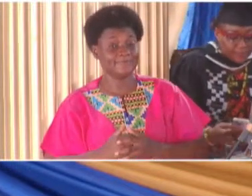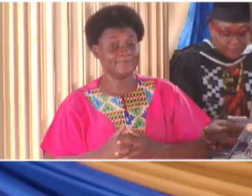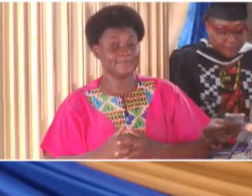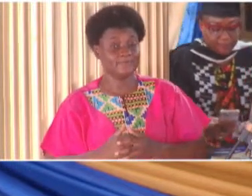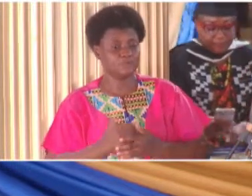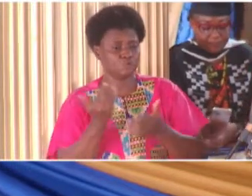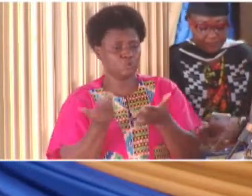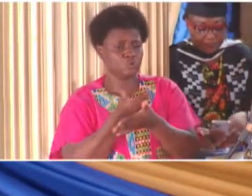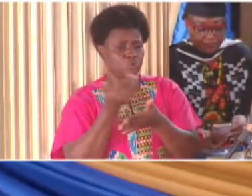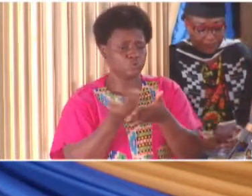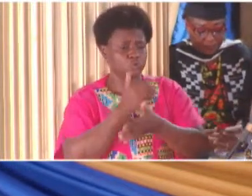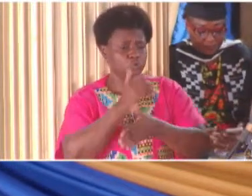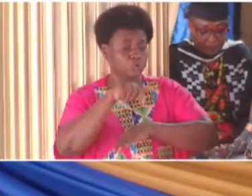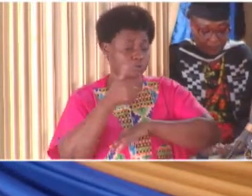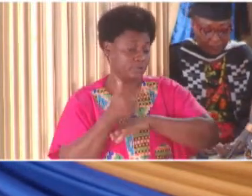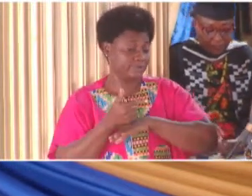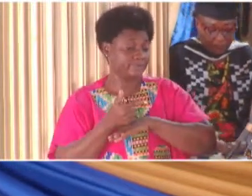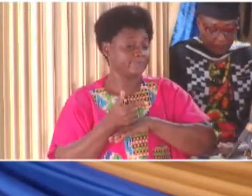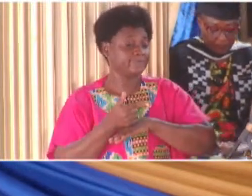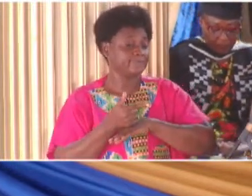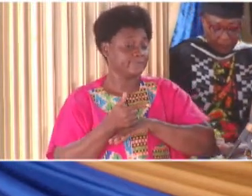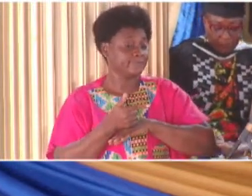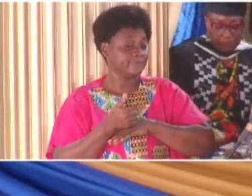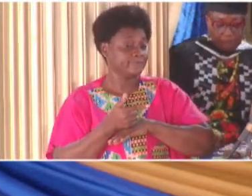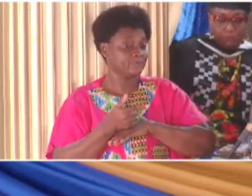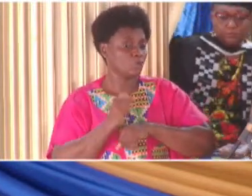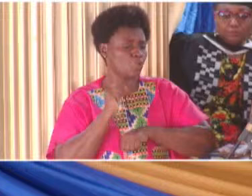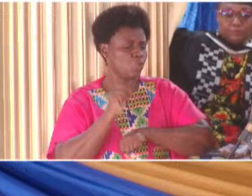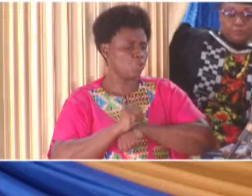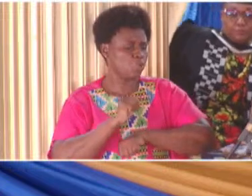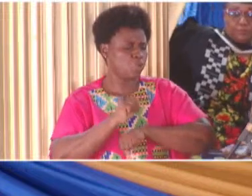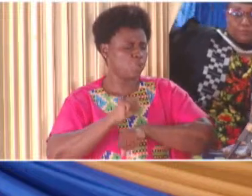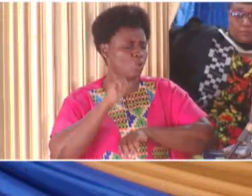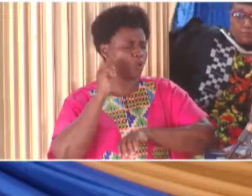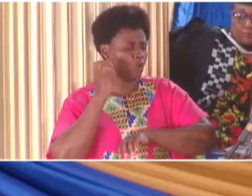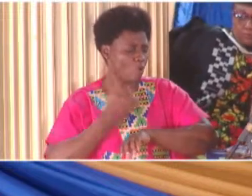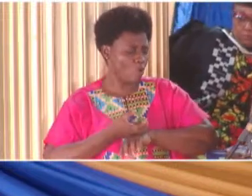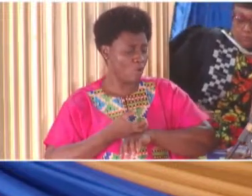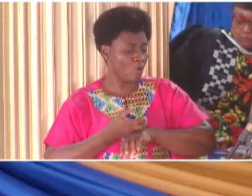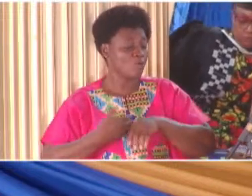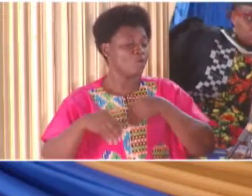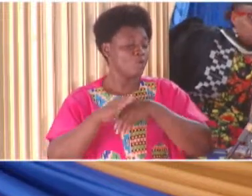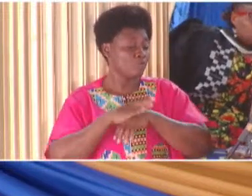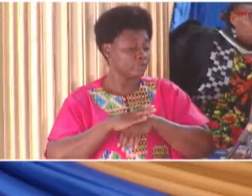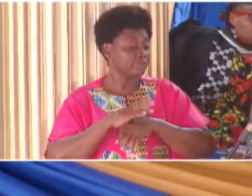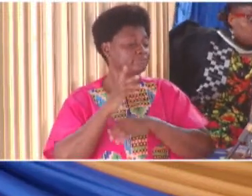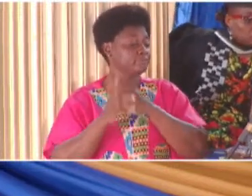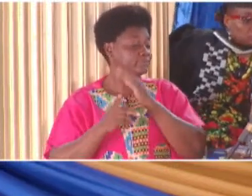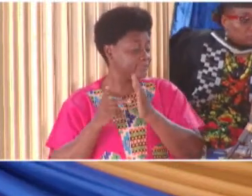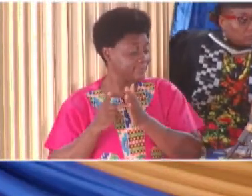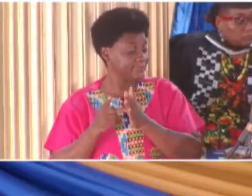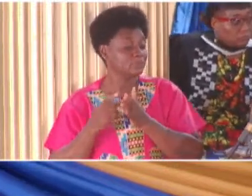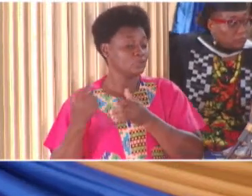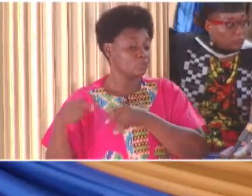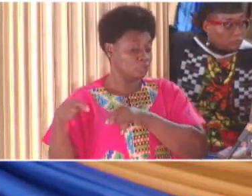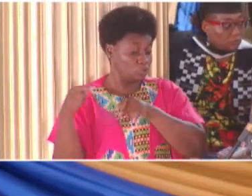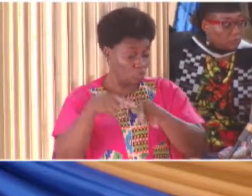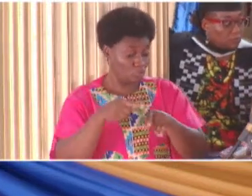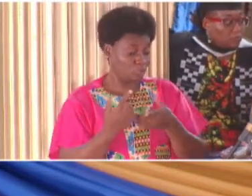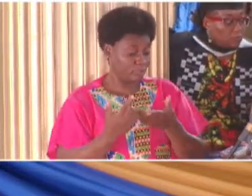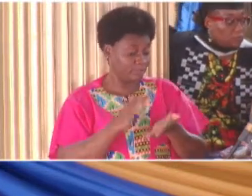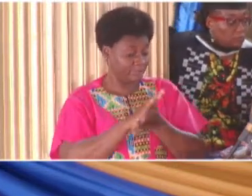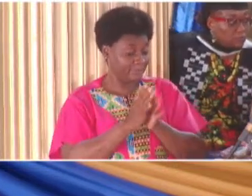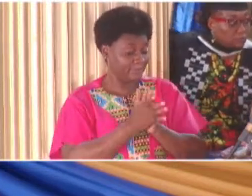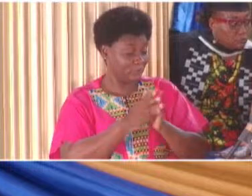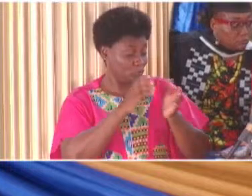Fresh graduates, you have worked hard over the period that you've been students in